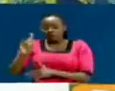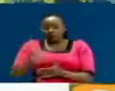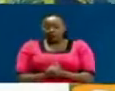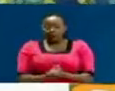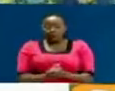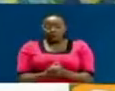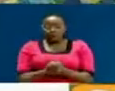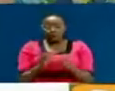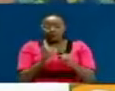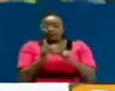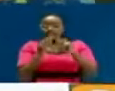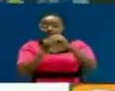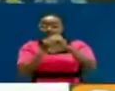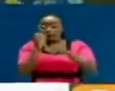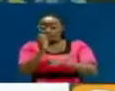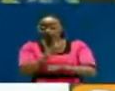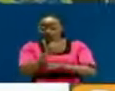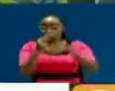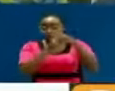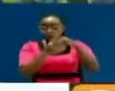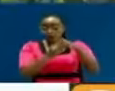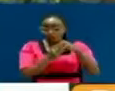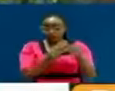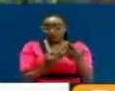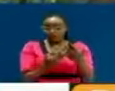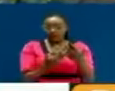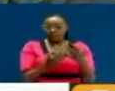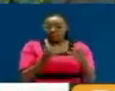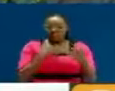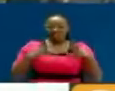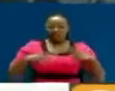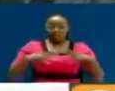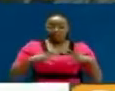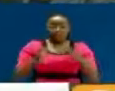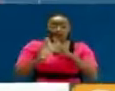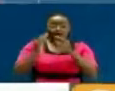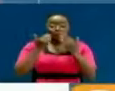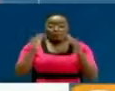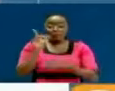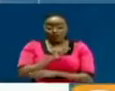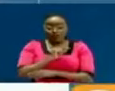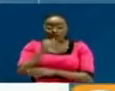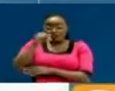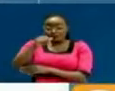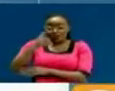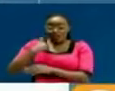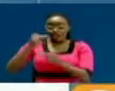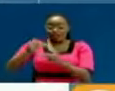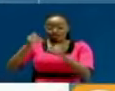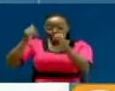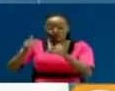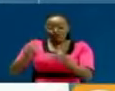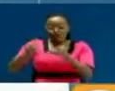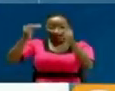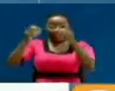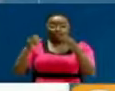It's the 9th day of July, and already 2,609 COVID-19 cases have been reported, with the country hitting the new highest